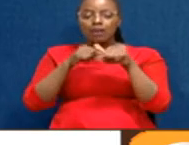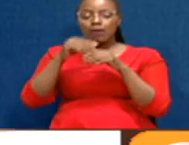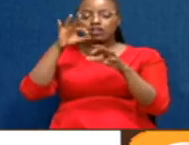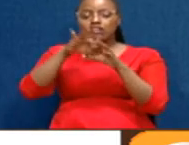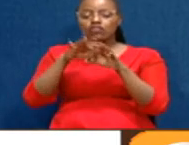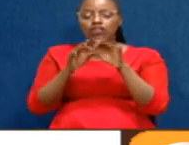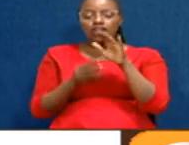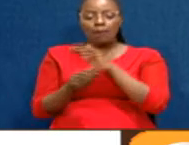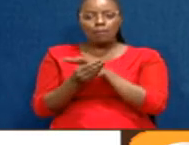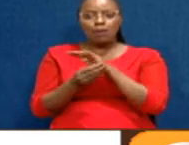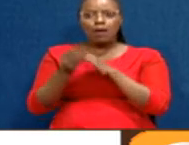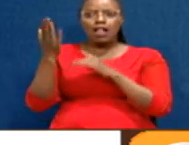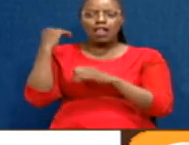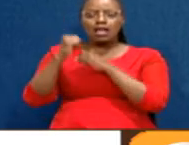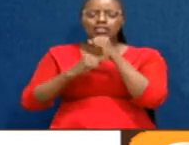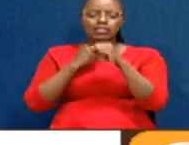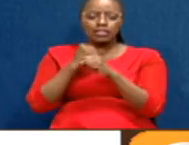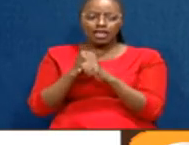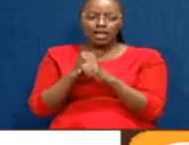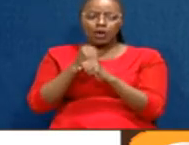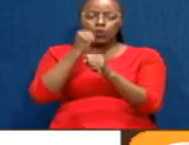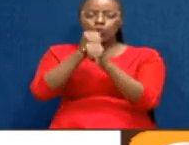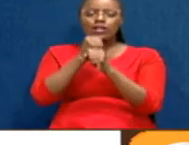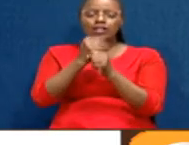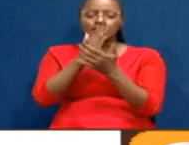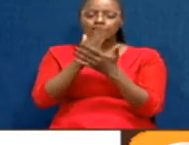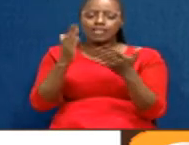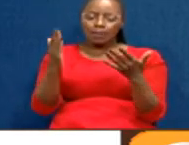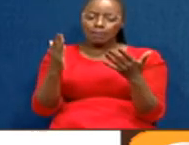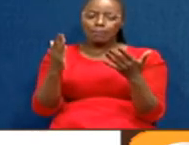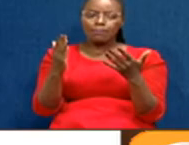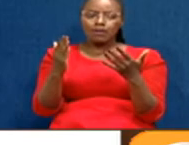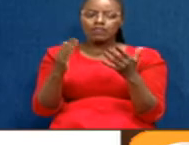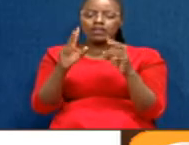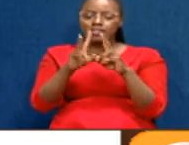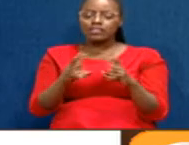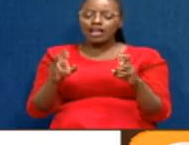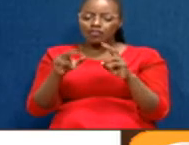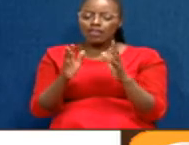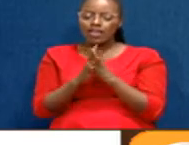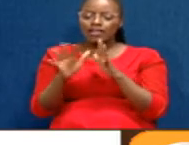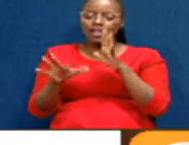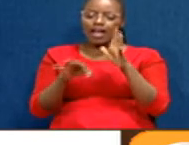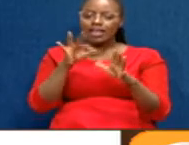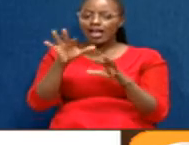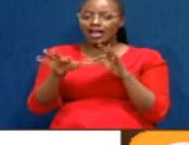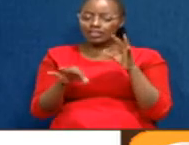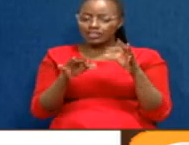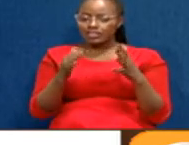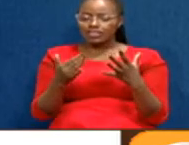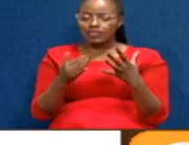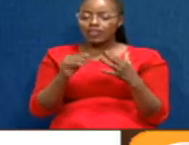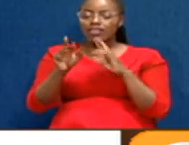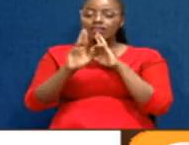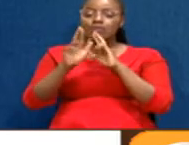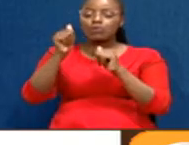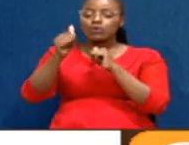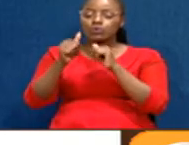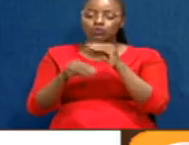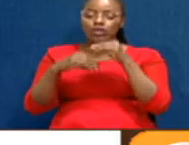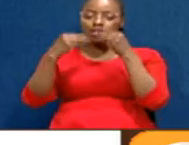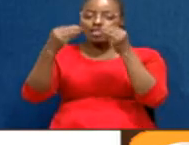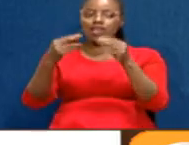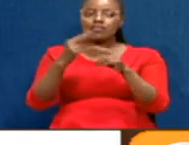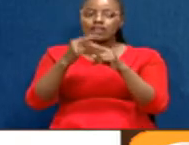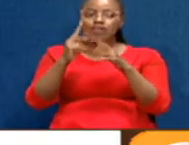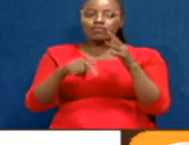voter bribery, last year we were able to do some sort of a survey, an analysis, and in a report that we produced